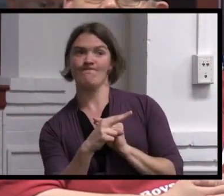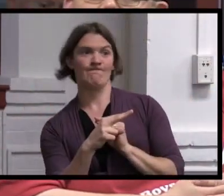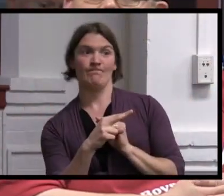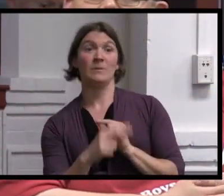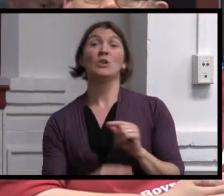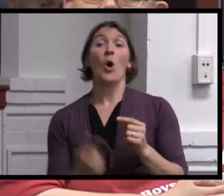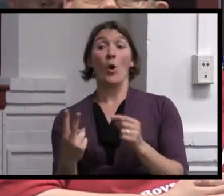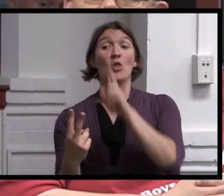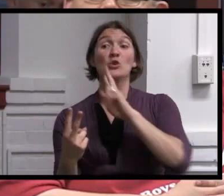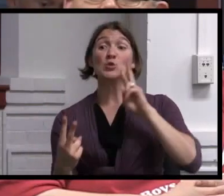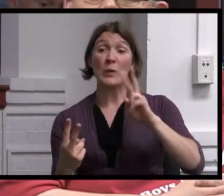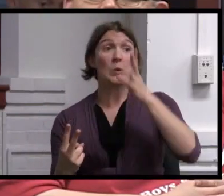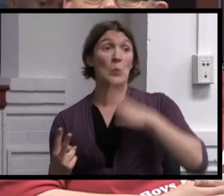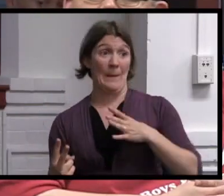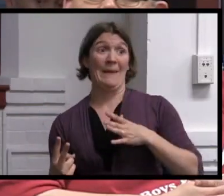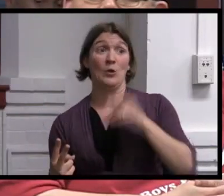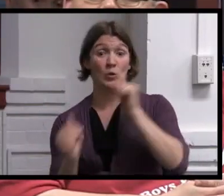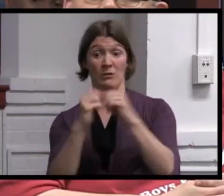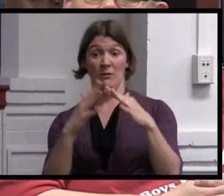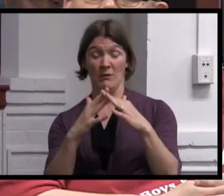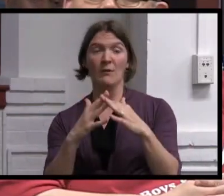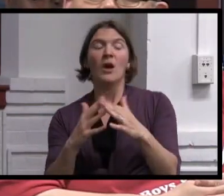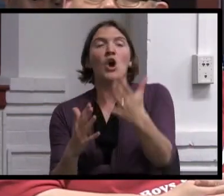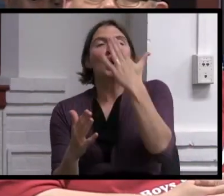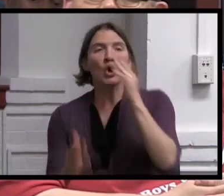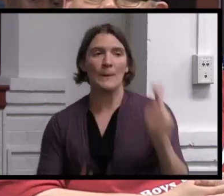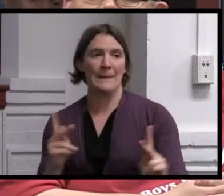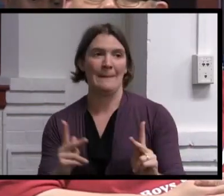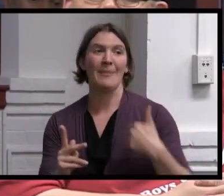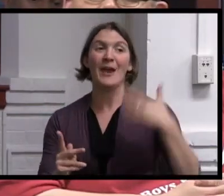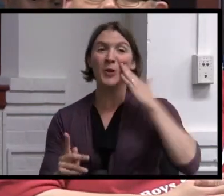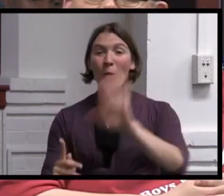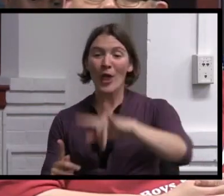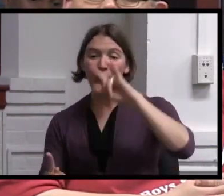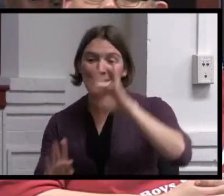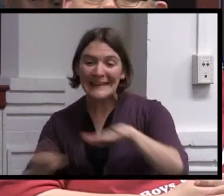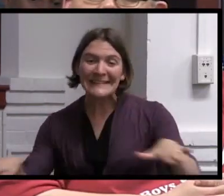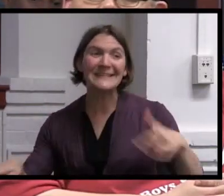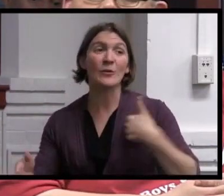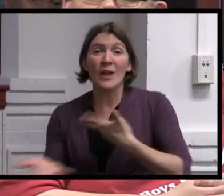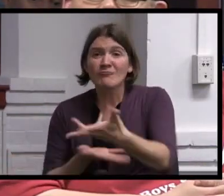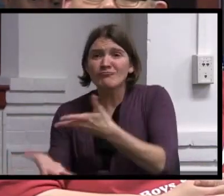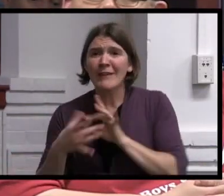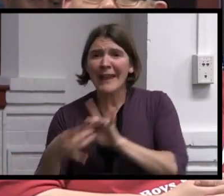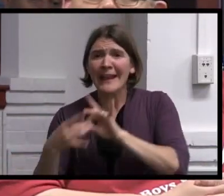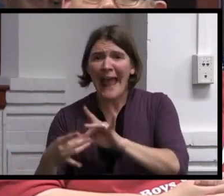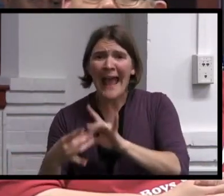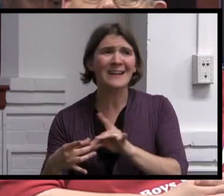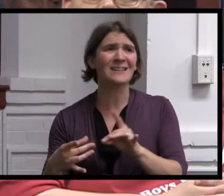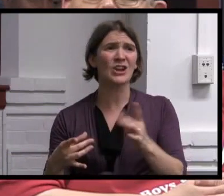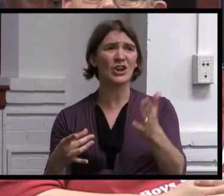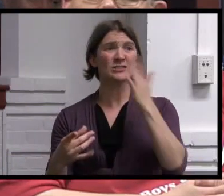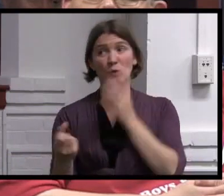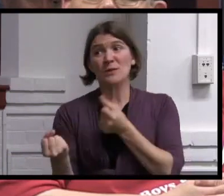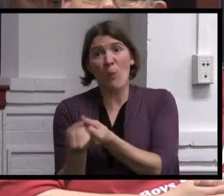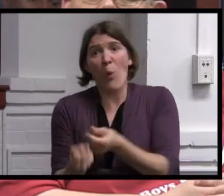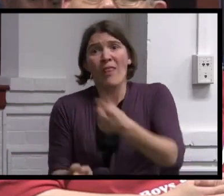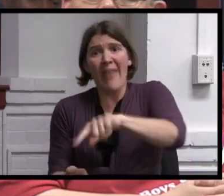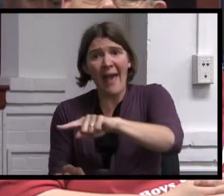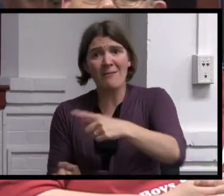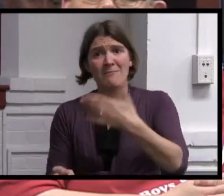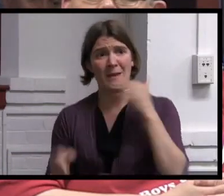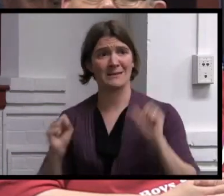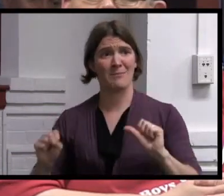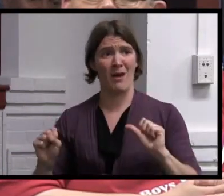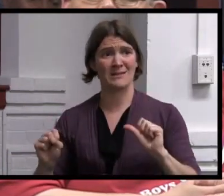and Serenity are members of this community. People know them, people know their kids, people, you know, are on Facebook with them, so support them as much